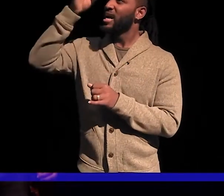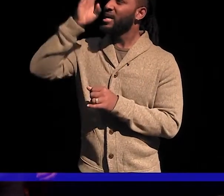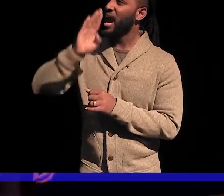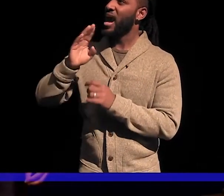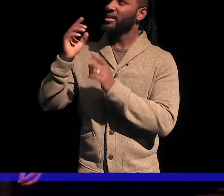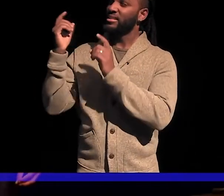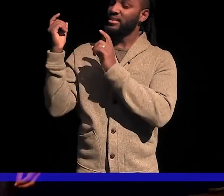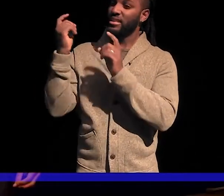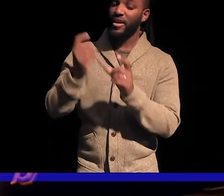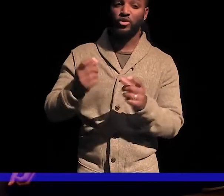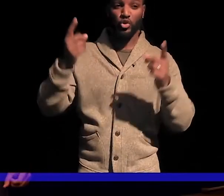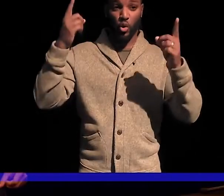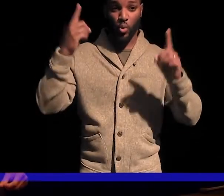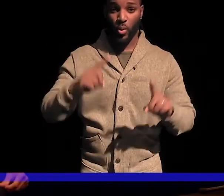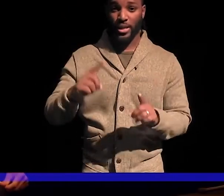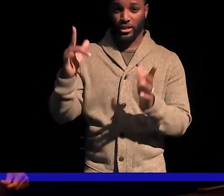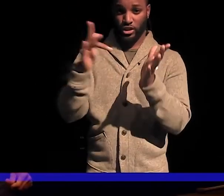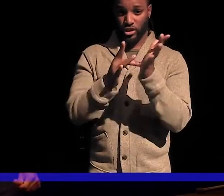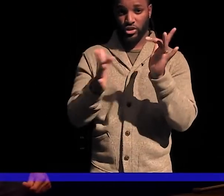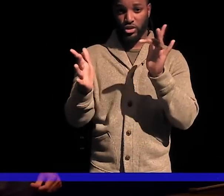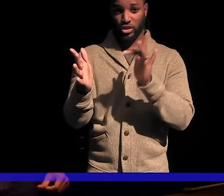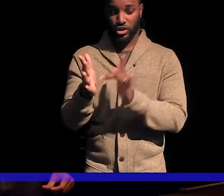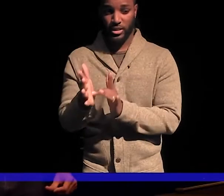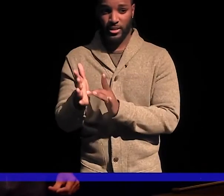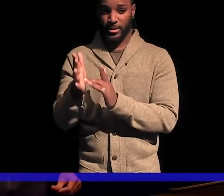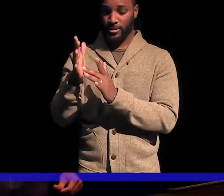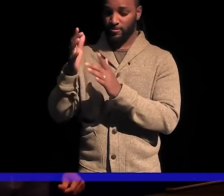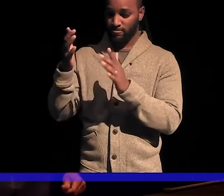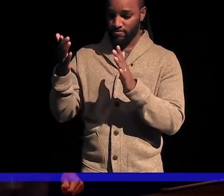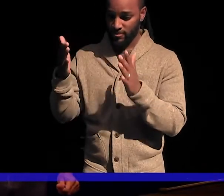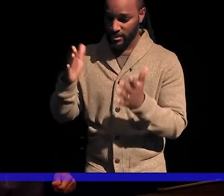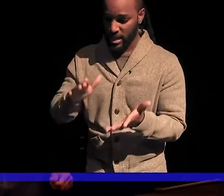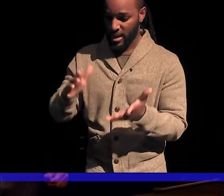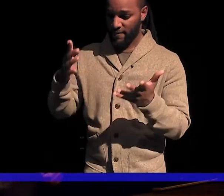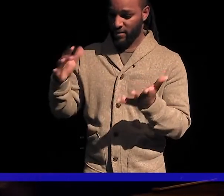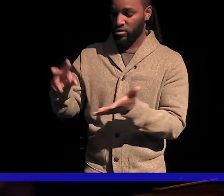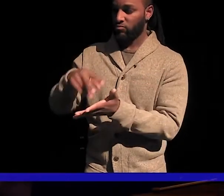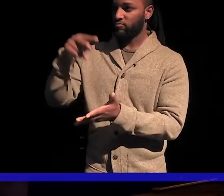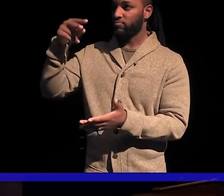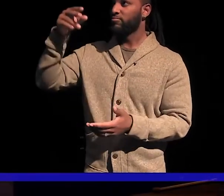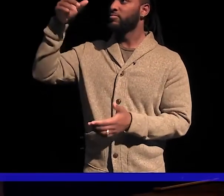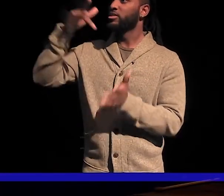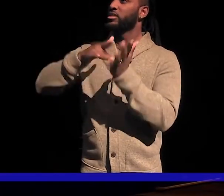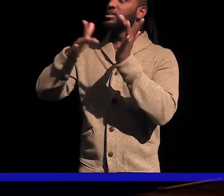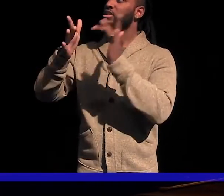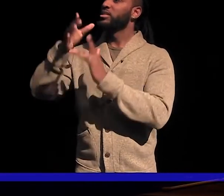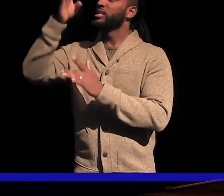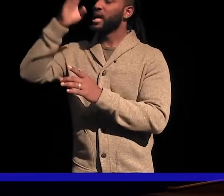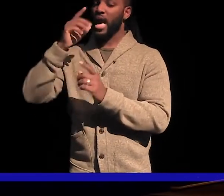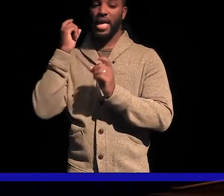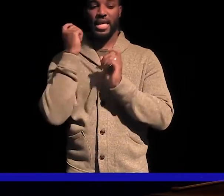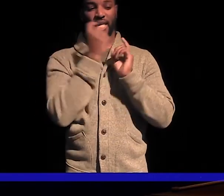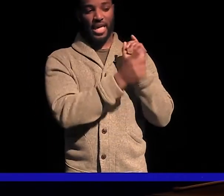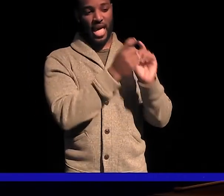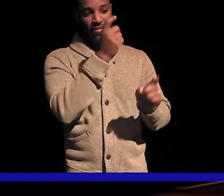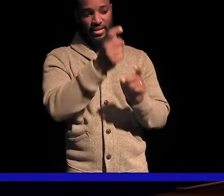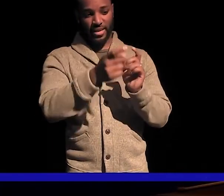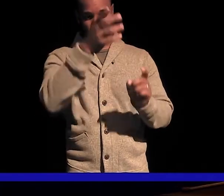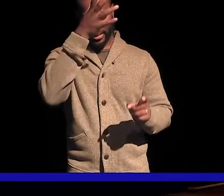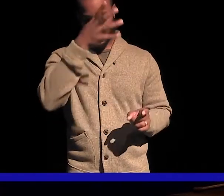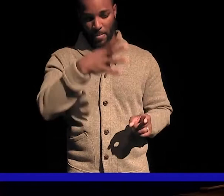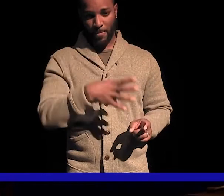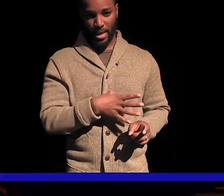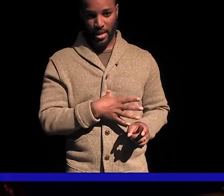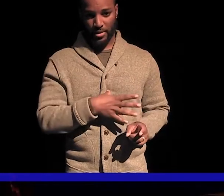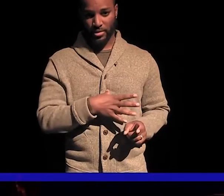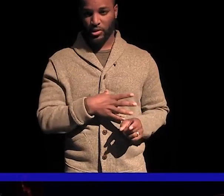he ascended on high, he led a host of captives, and he gave gifts to men. In saying he ascended,